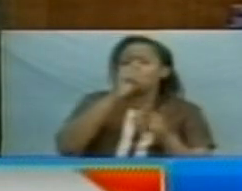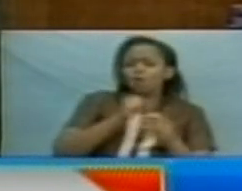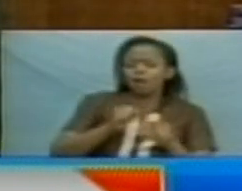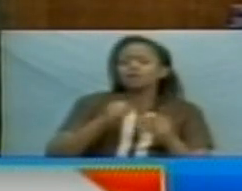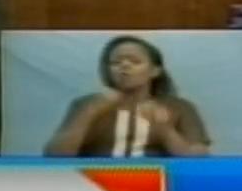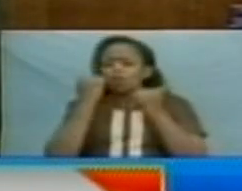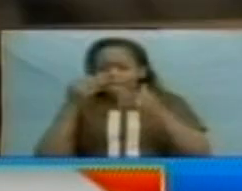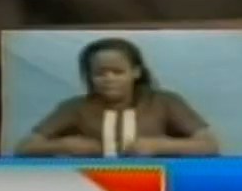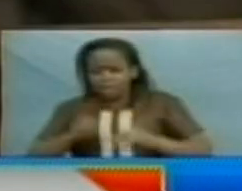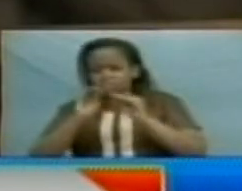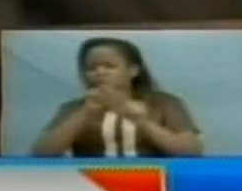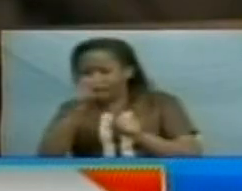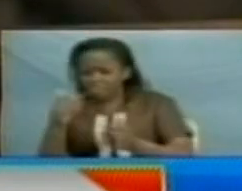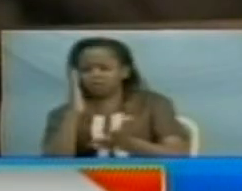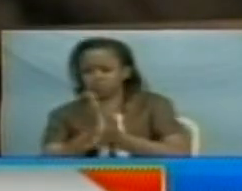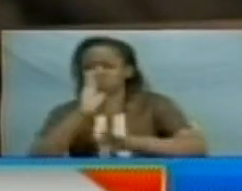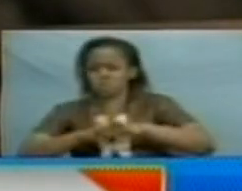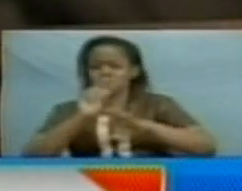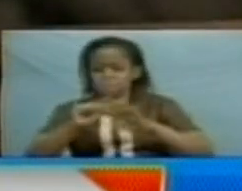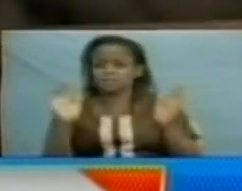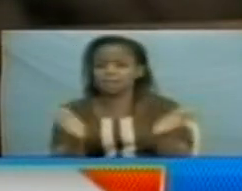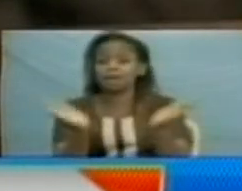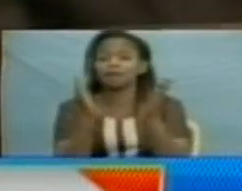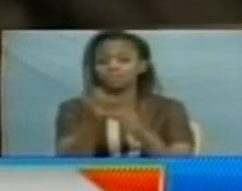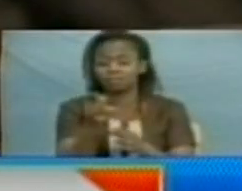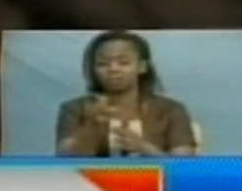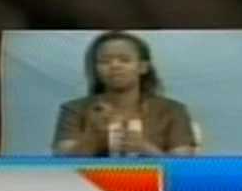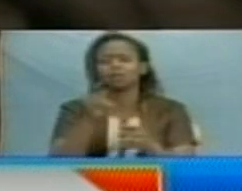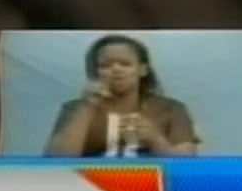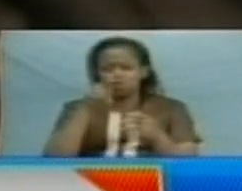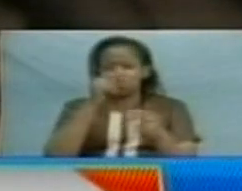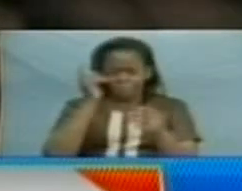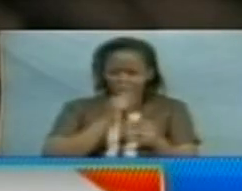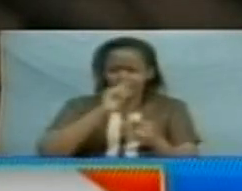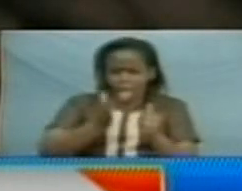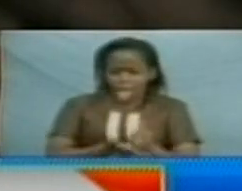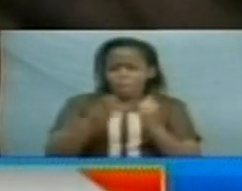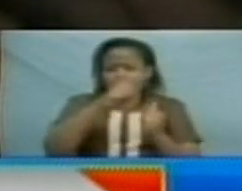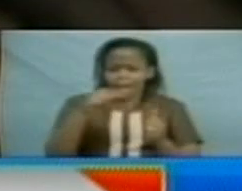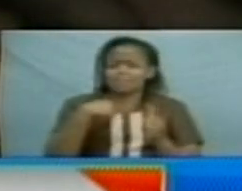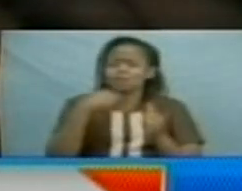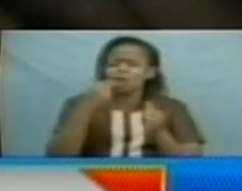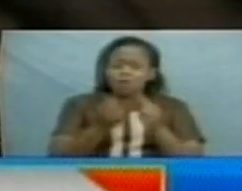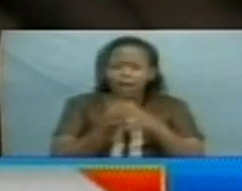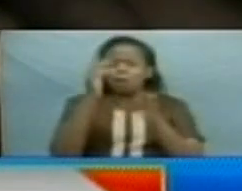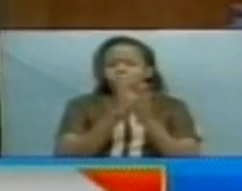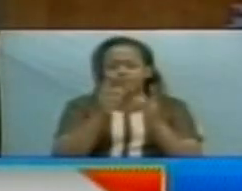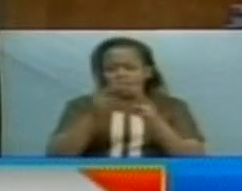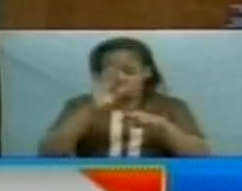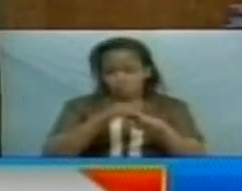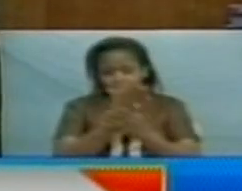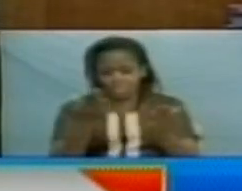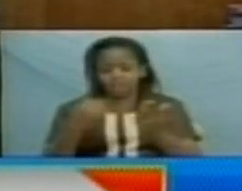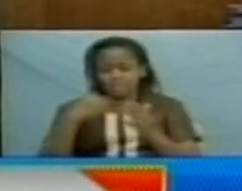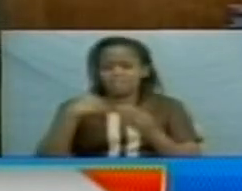have helped us come up with some great nuggets in our emerging progressive jurisprudence